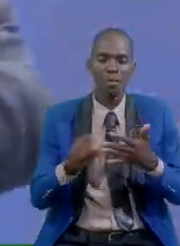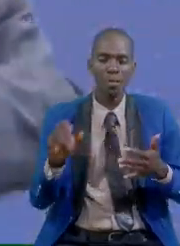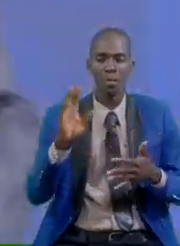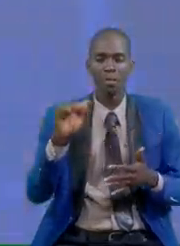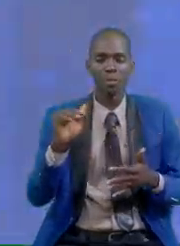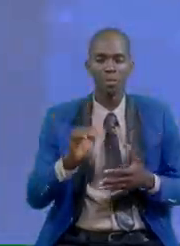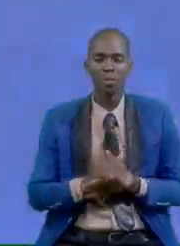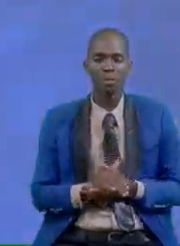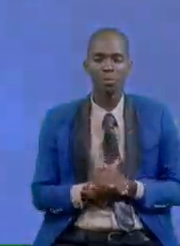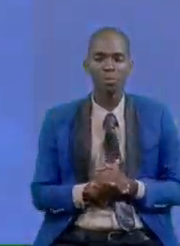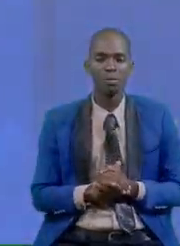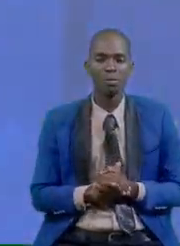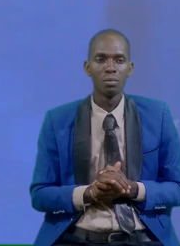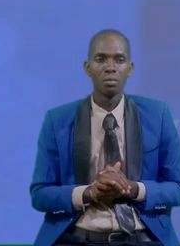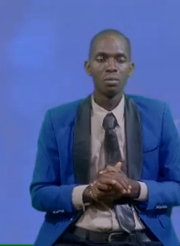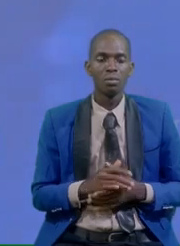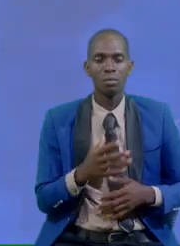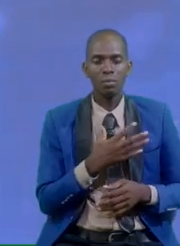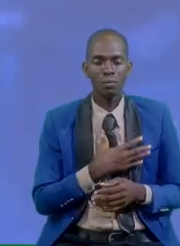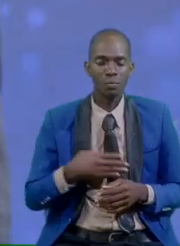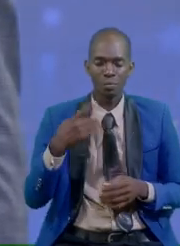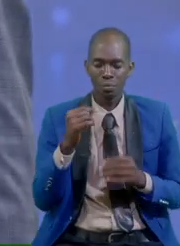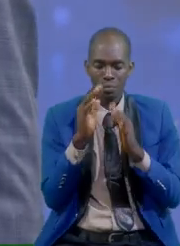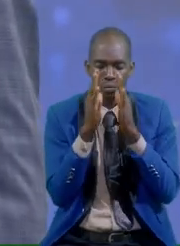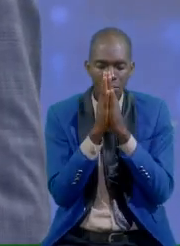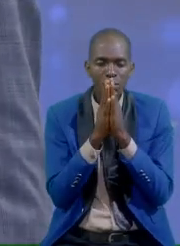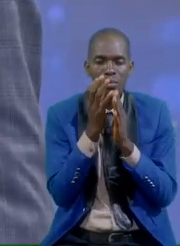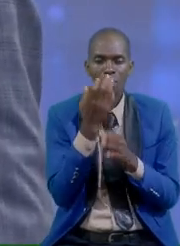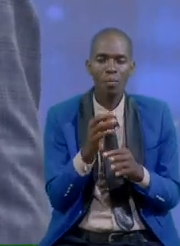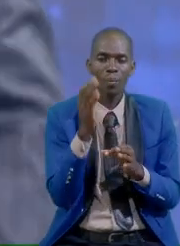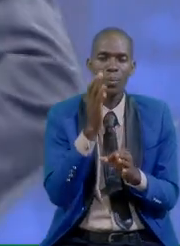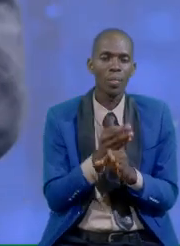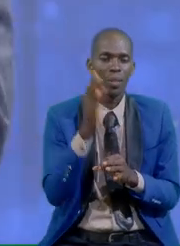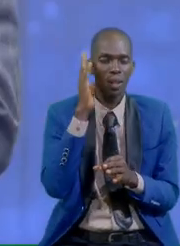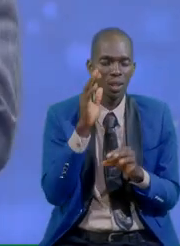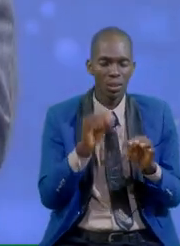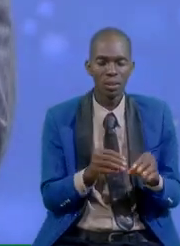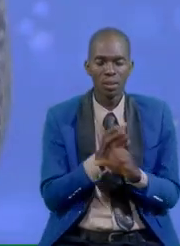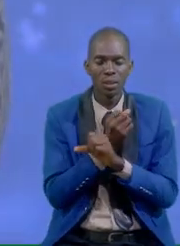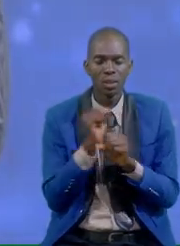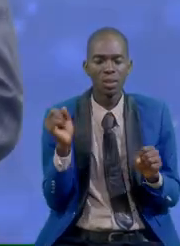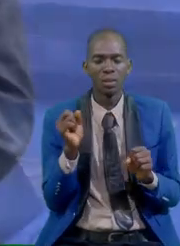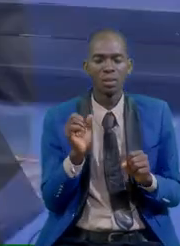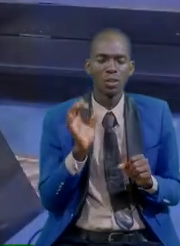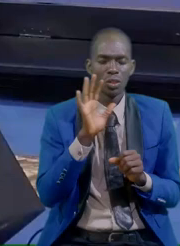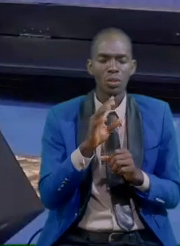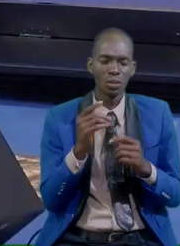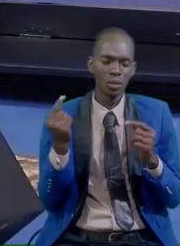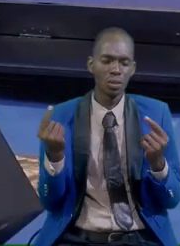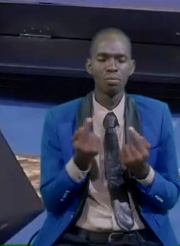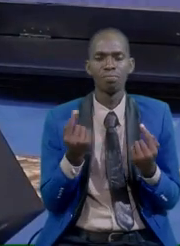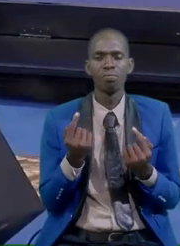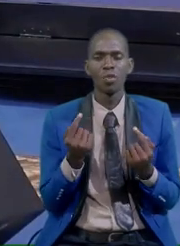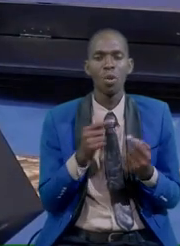verse 15. And the prayer of faith shall save the sick. When we